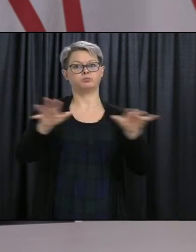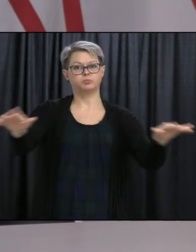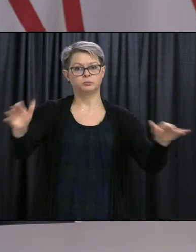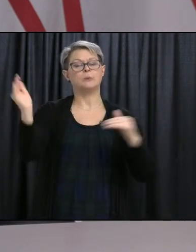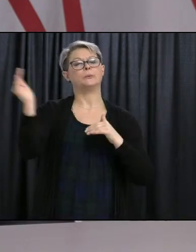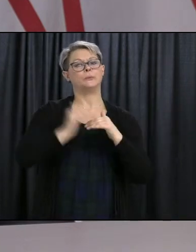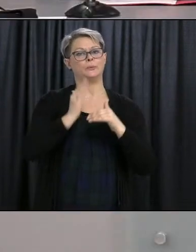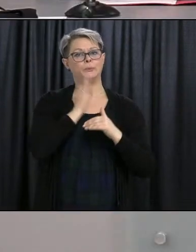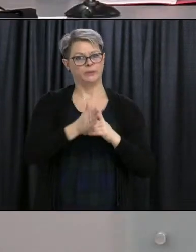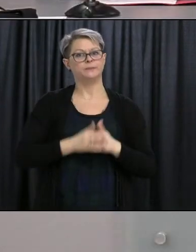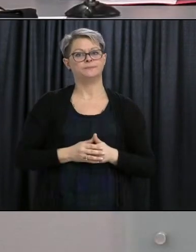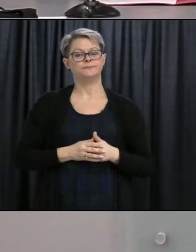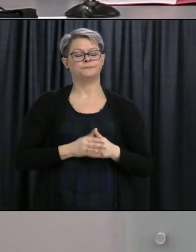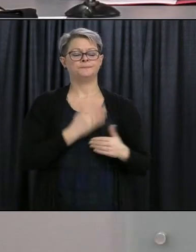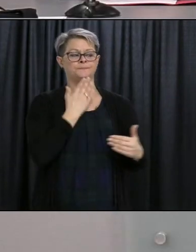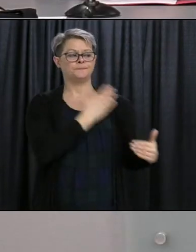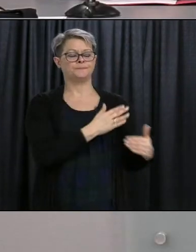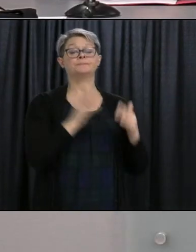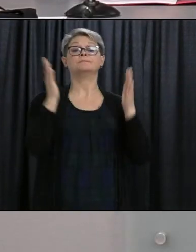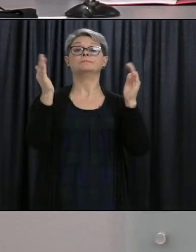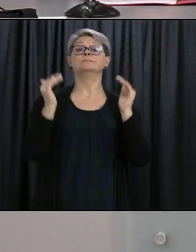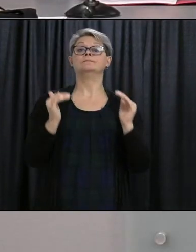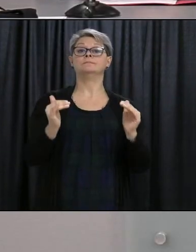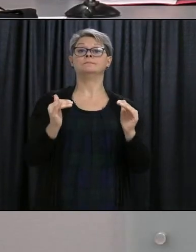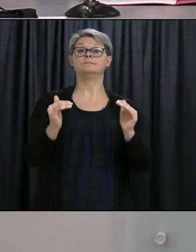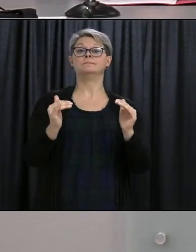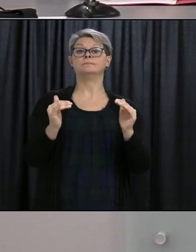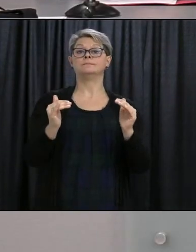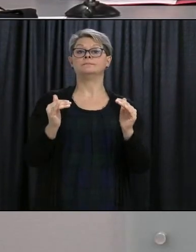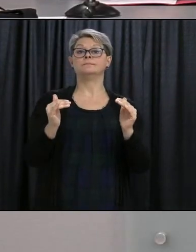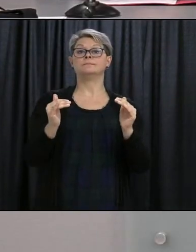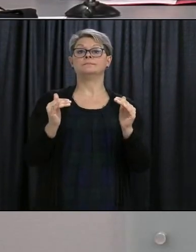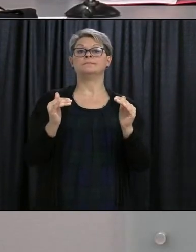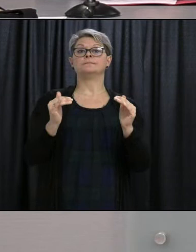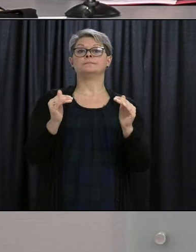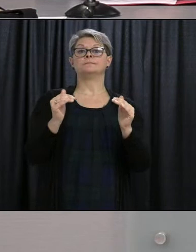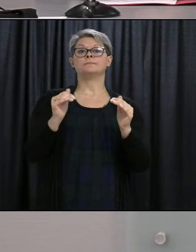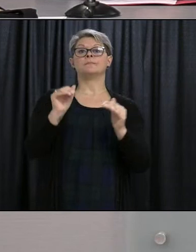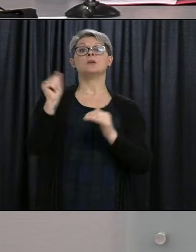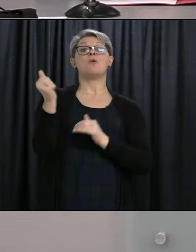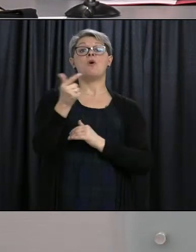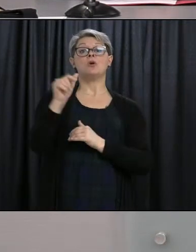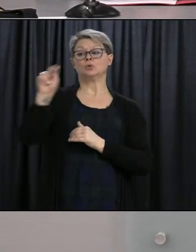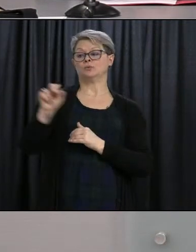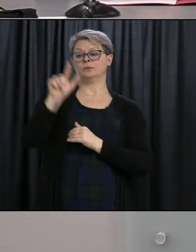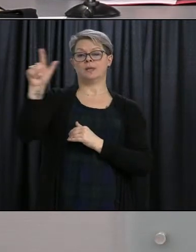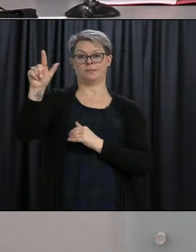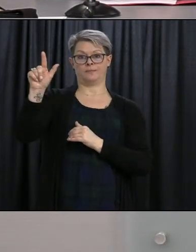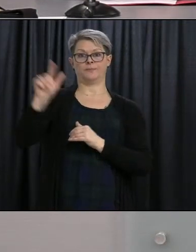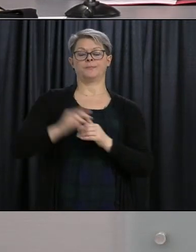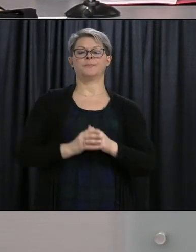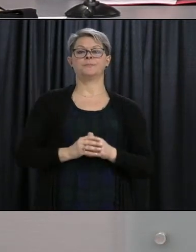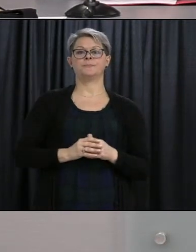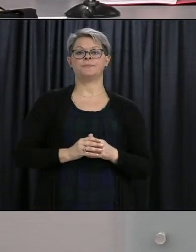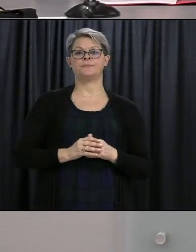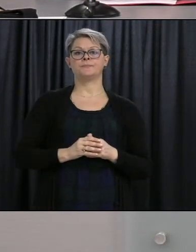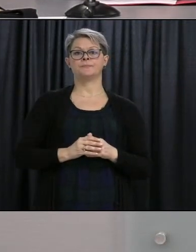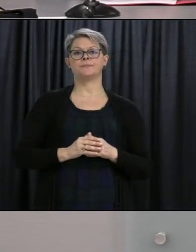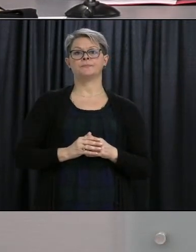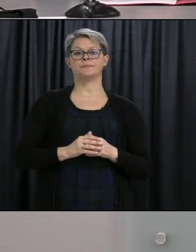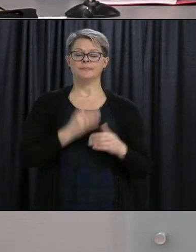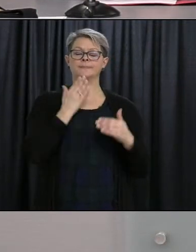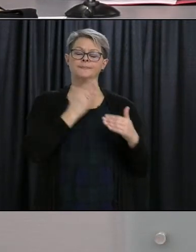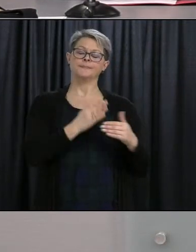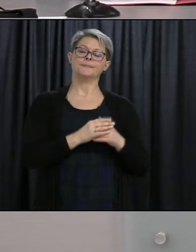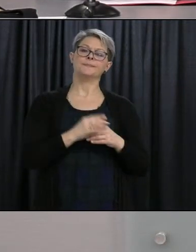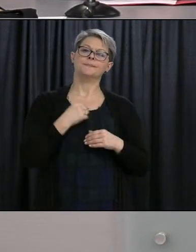Thank you. Our next questions are from Elizabeth Witten with All Newfoundland Labrador. Please go ahead. Thank you. I'm